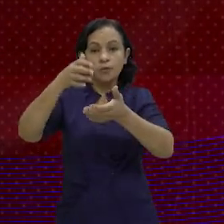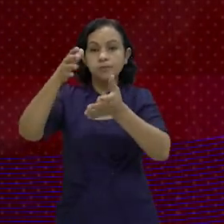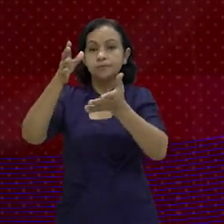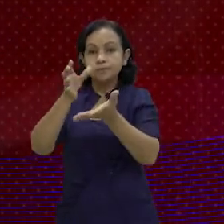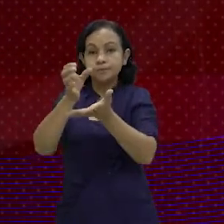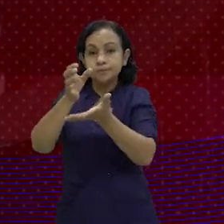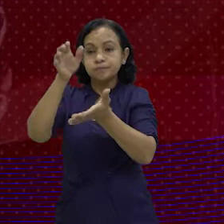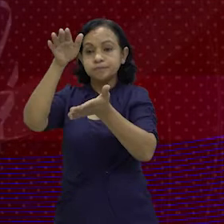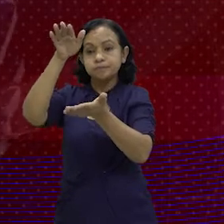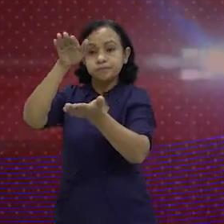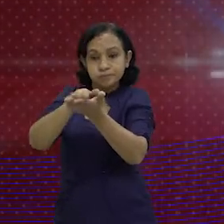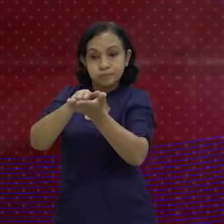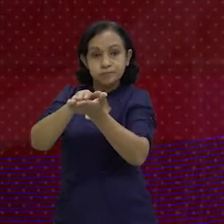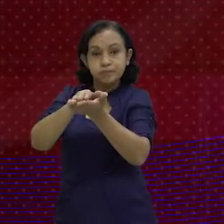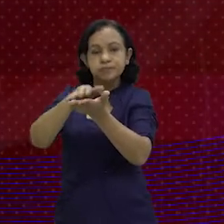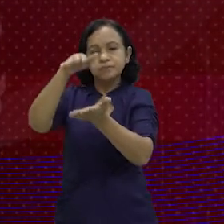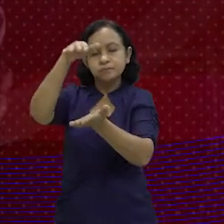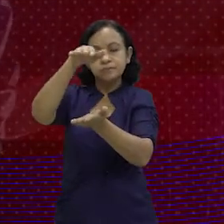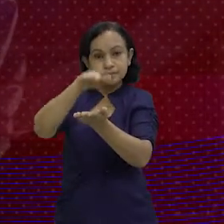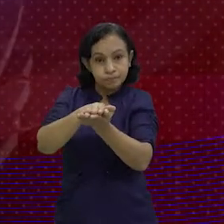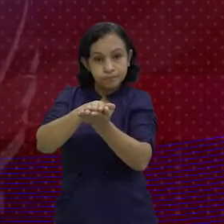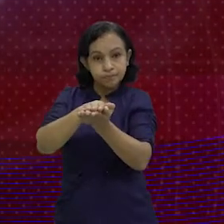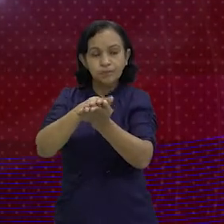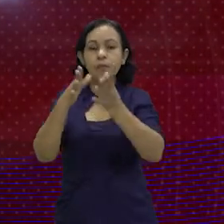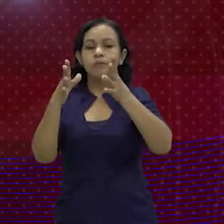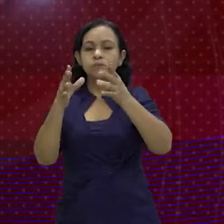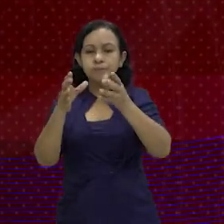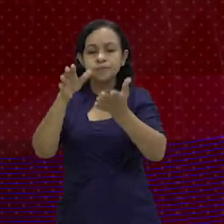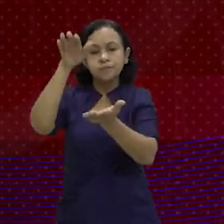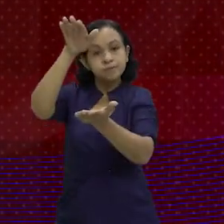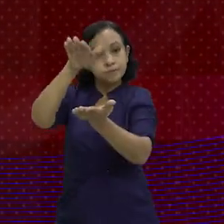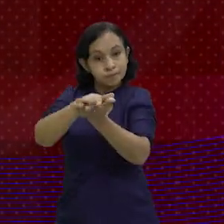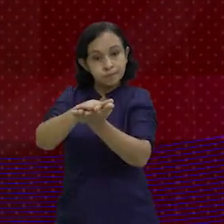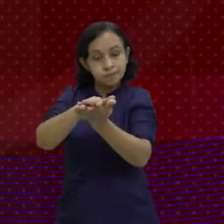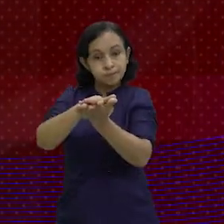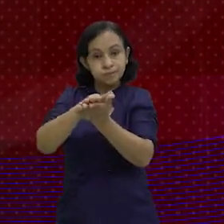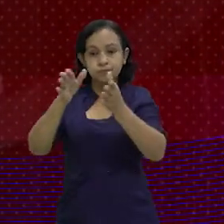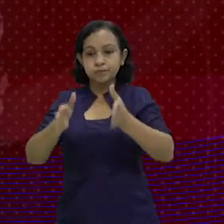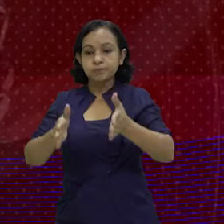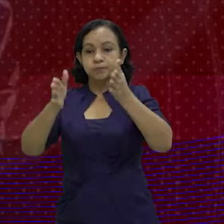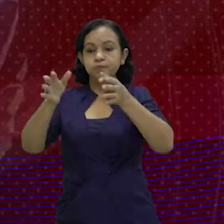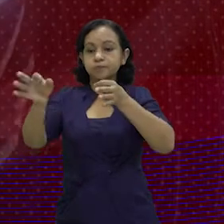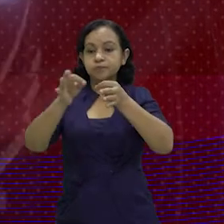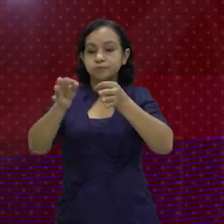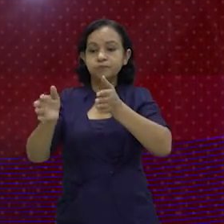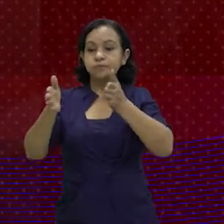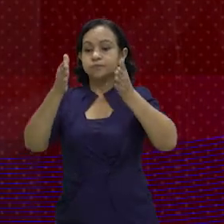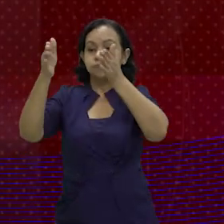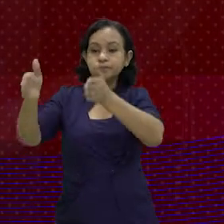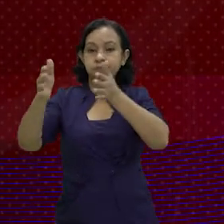remove the plastic and remove the plastic